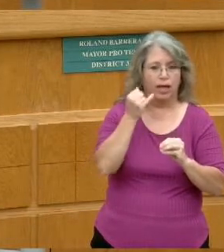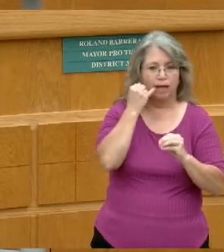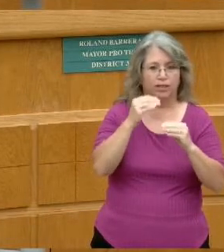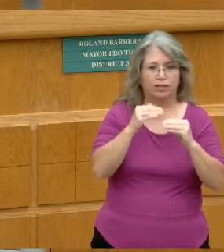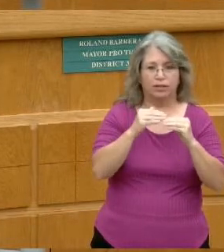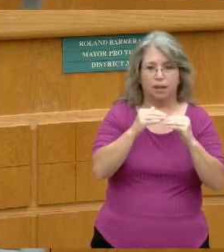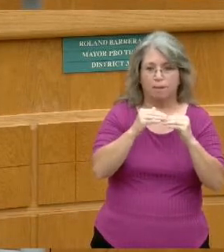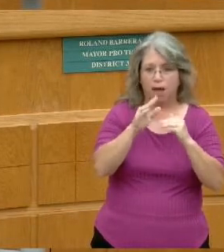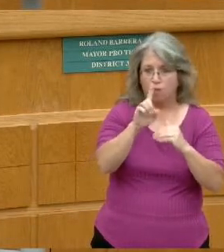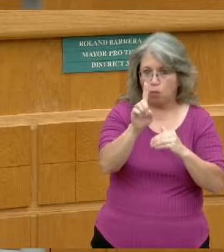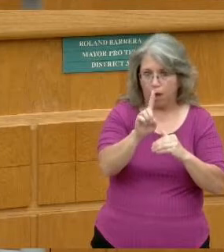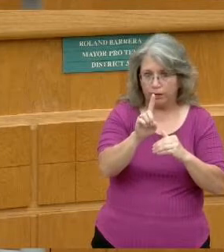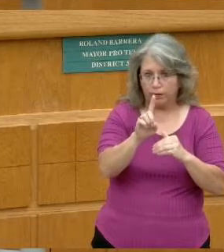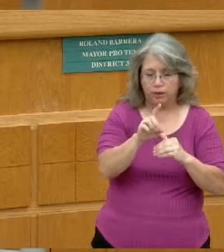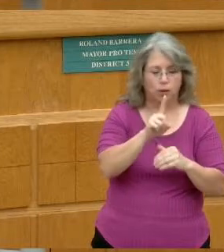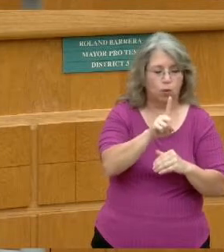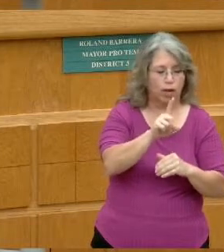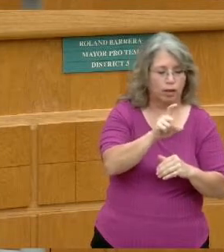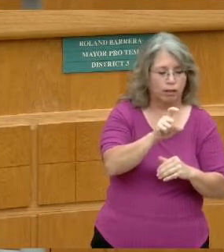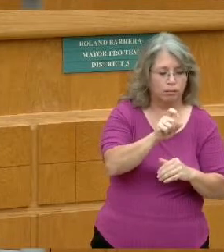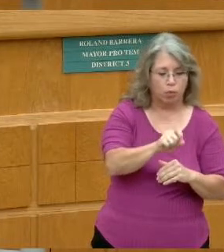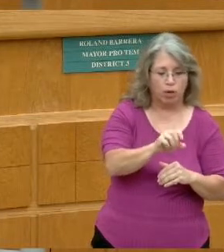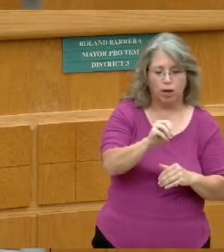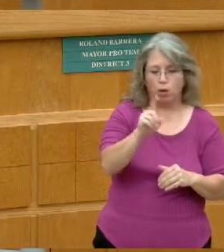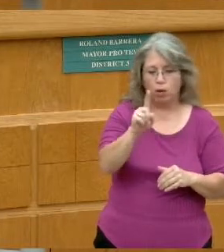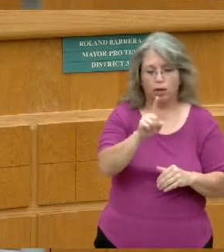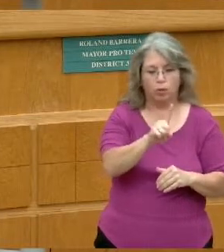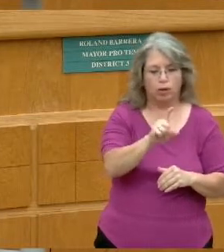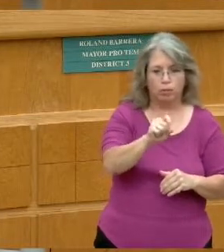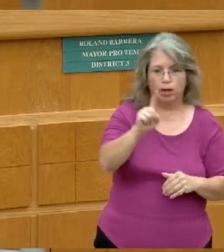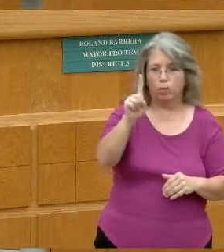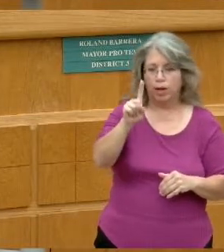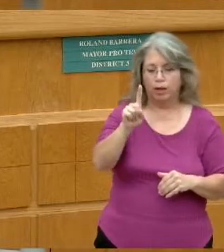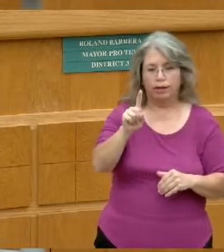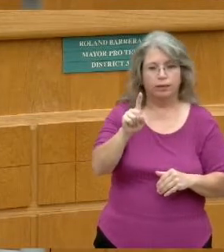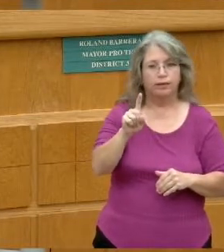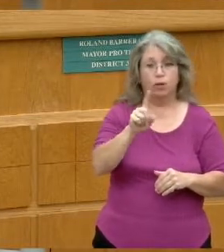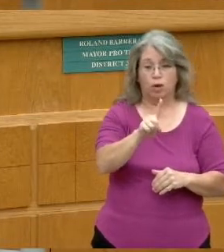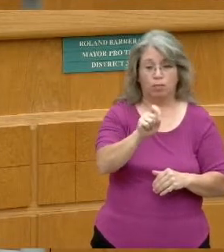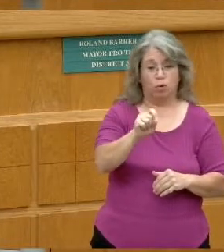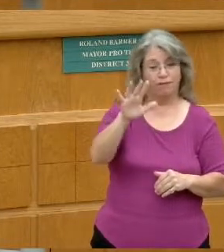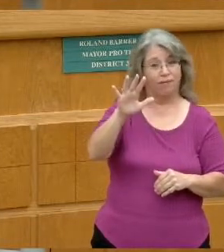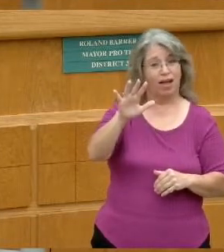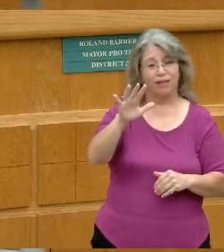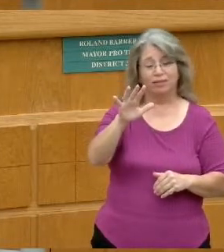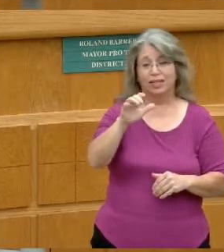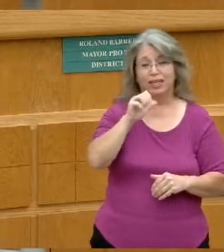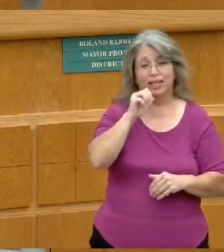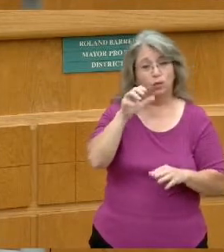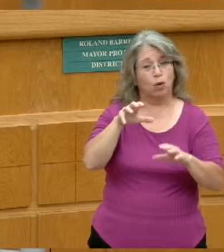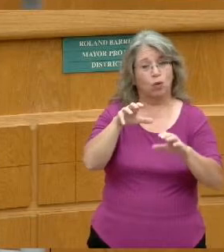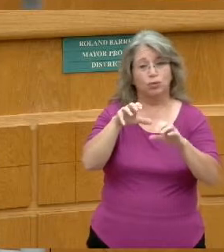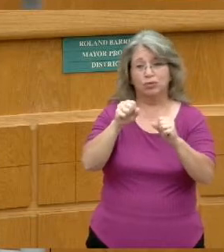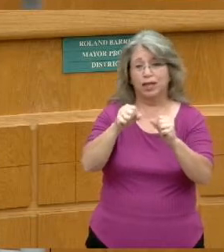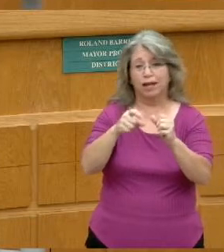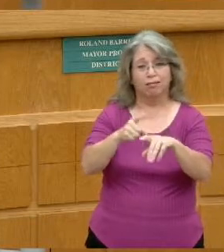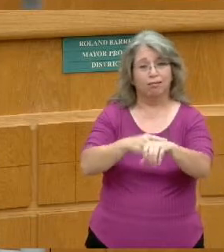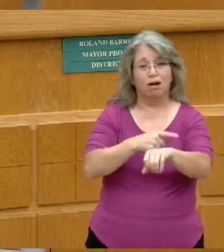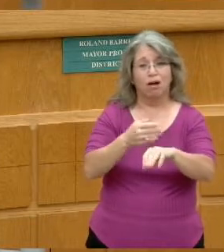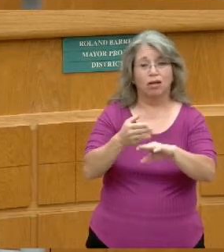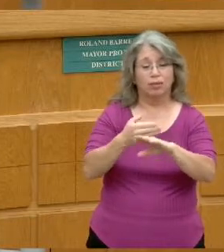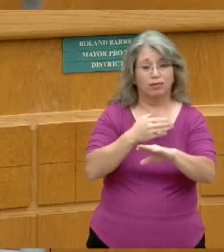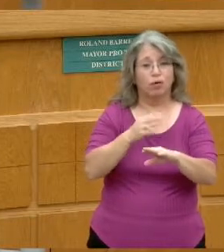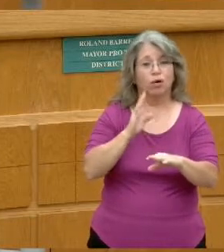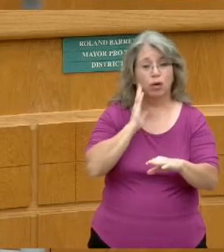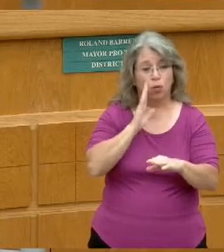eventually it's gonna go up. Now it's gonna take a lot longer for it to go up. At 1.5, it's not gonna take that long. It's gonna take a few months before it really starts